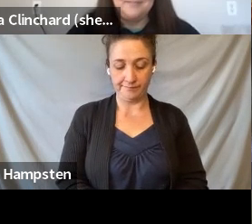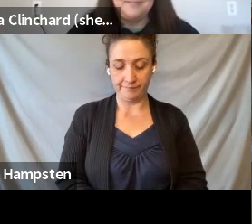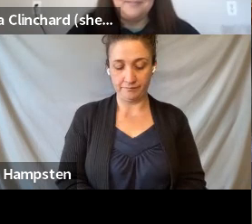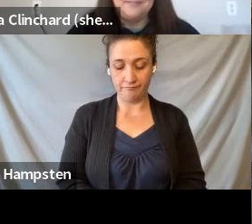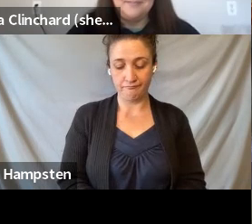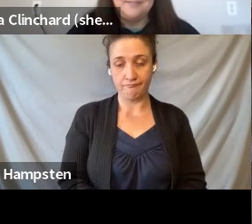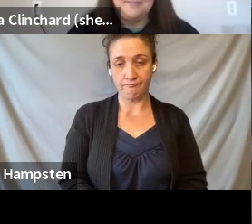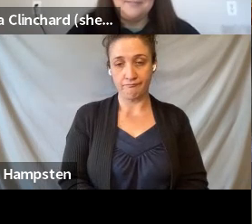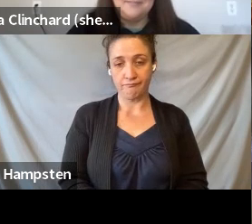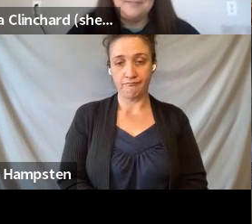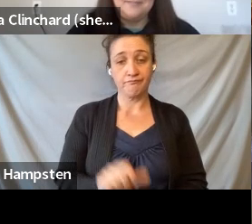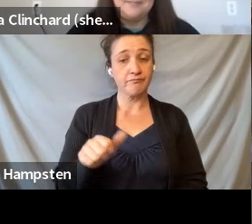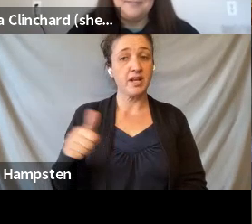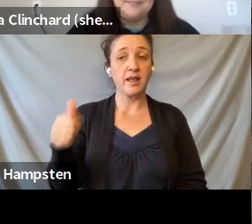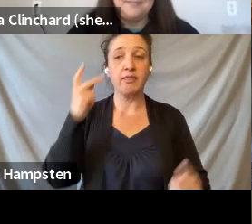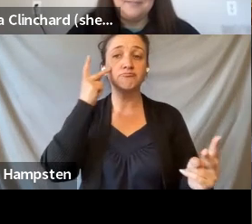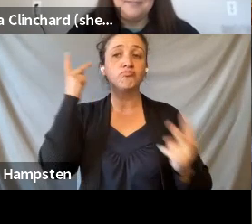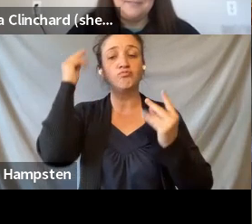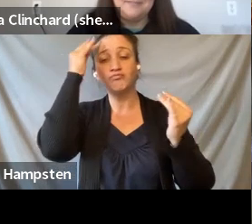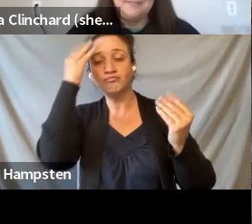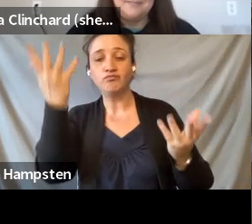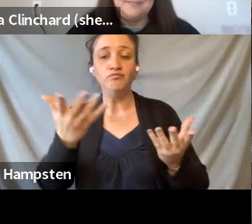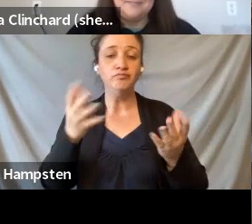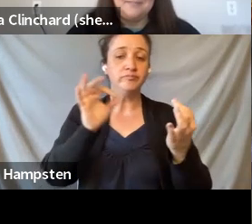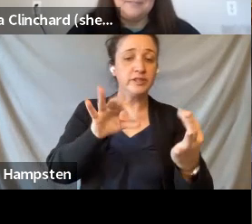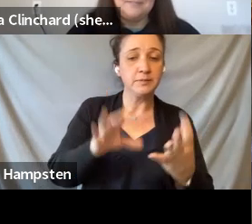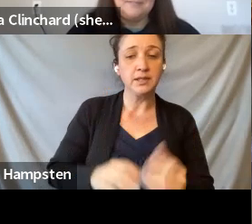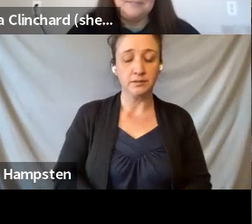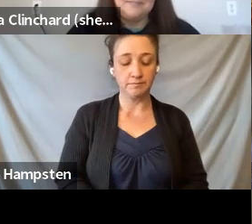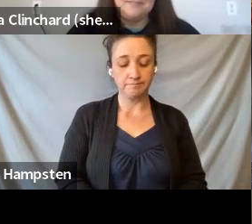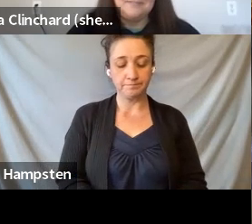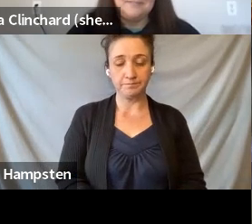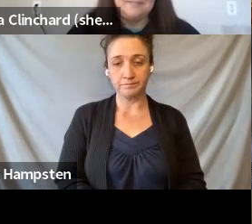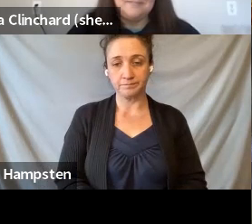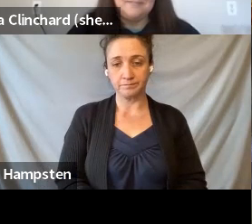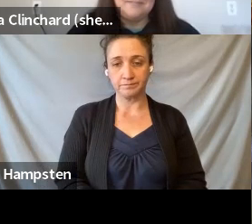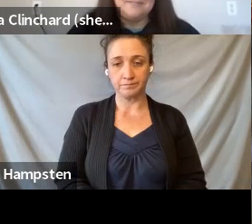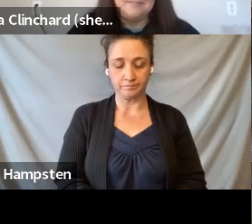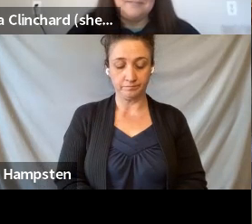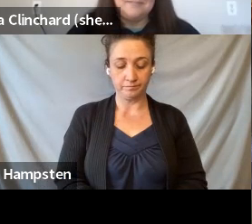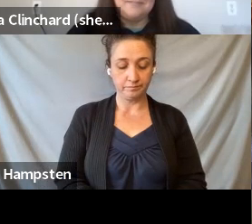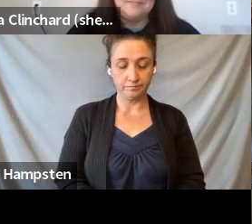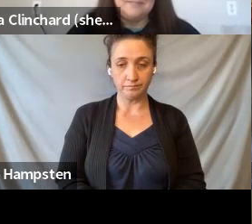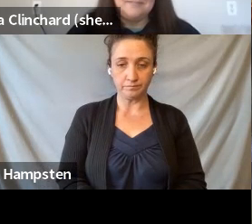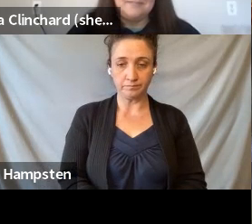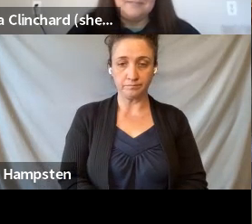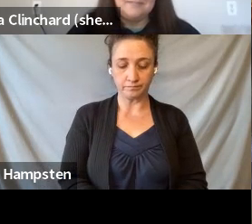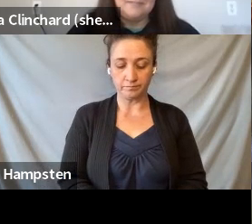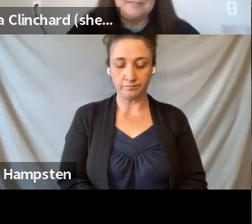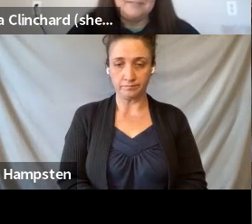Any other reflections, feedback?